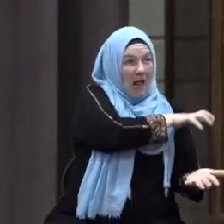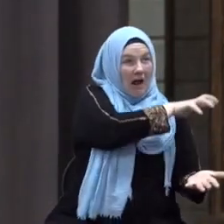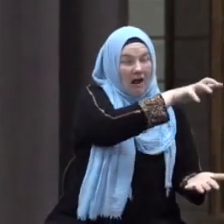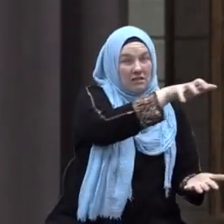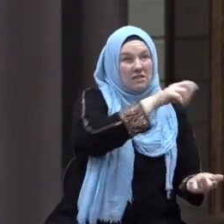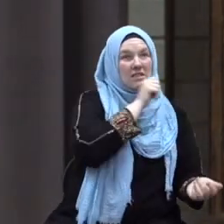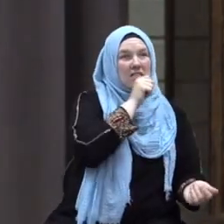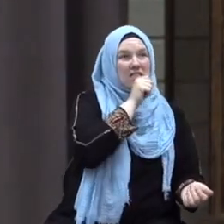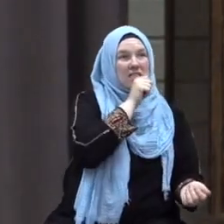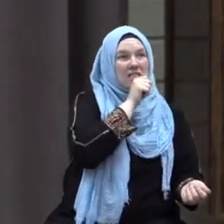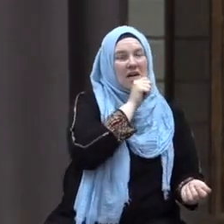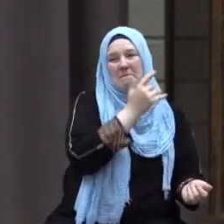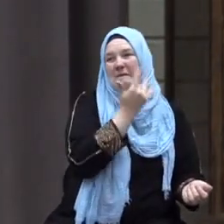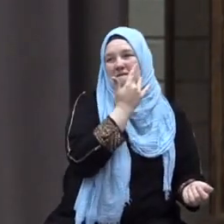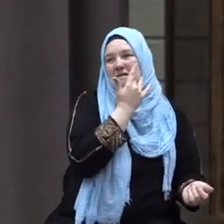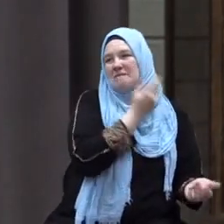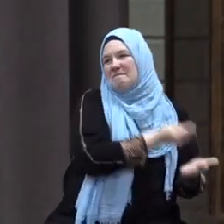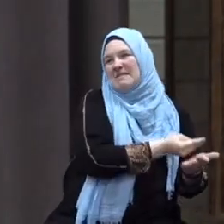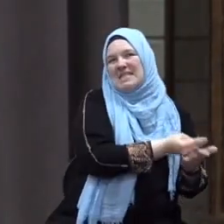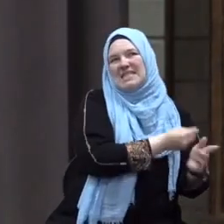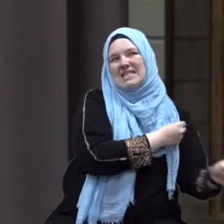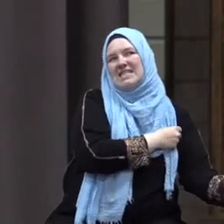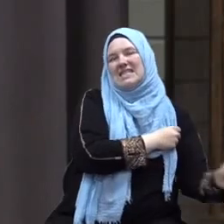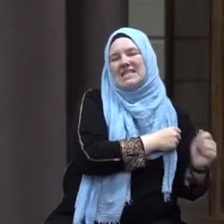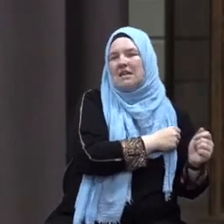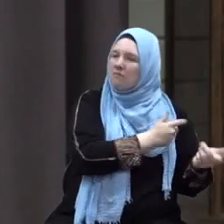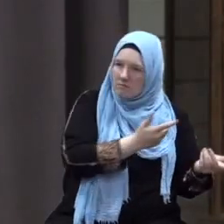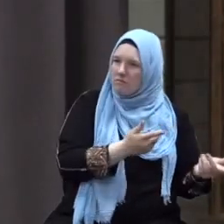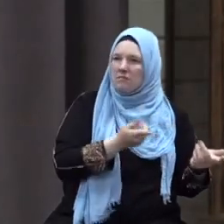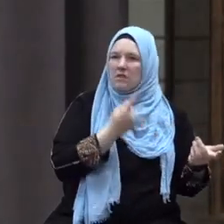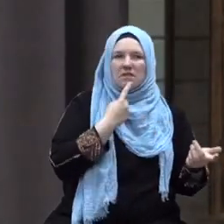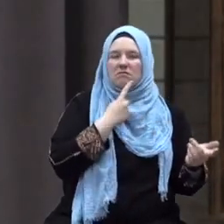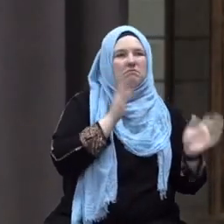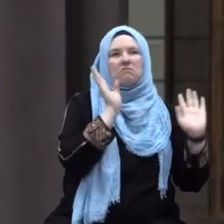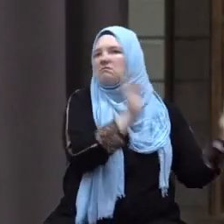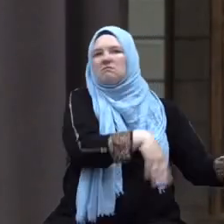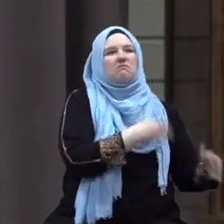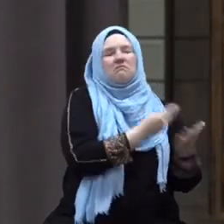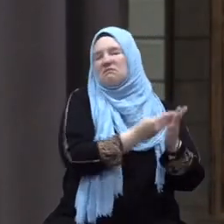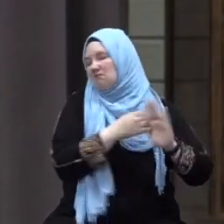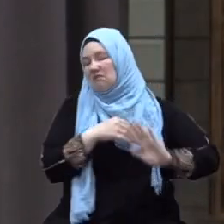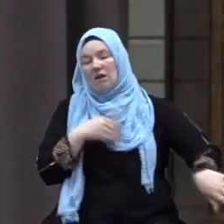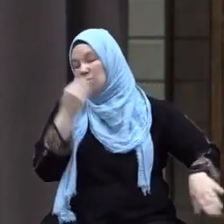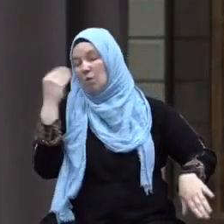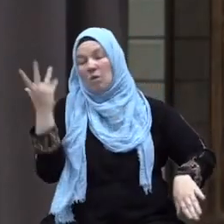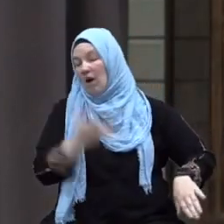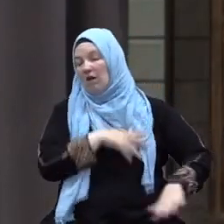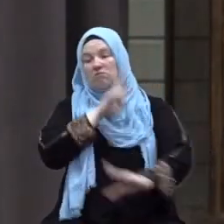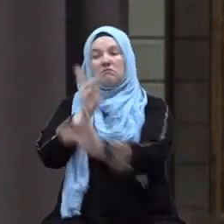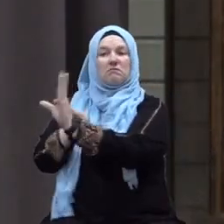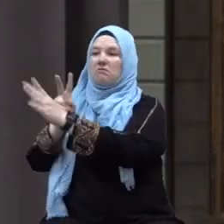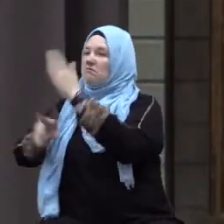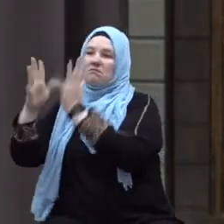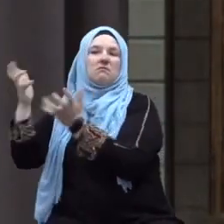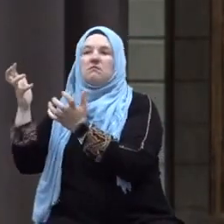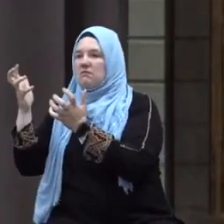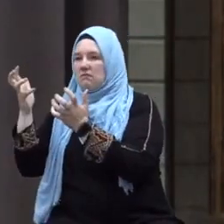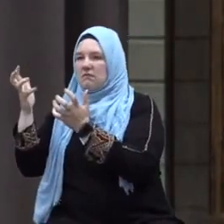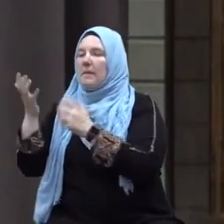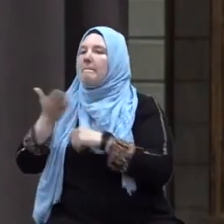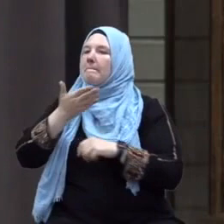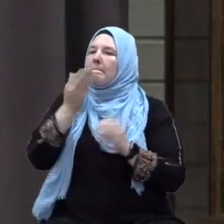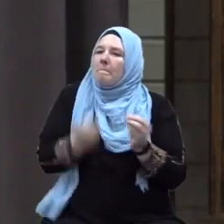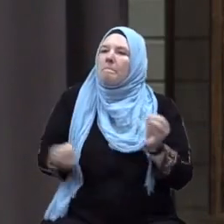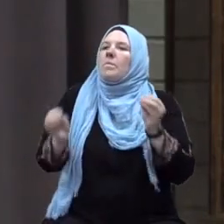people value the process more than the outcome. Some people value their feelings more than the